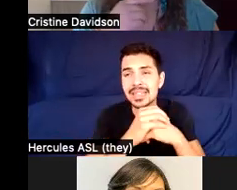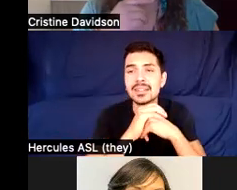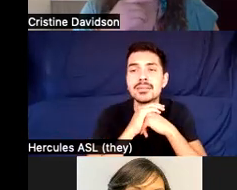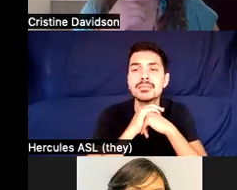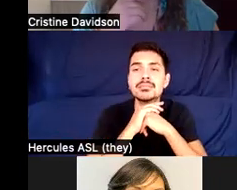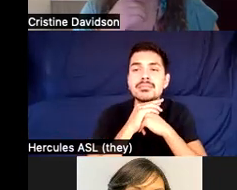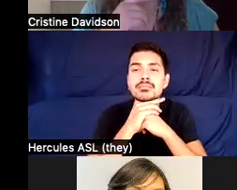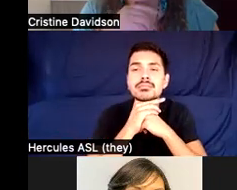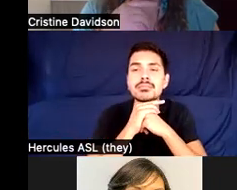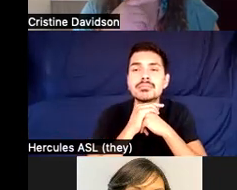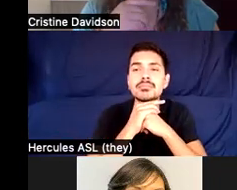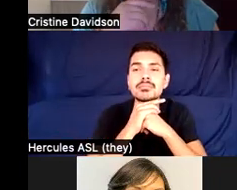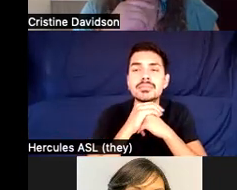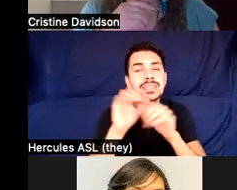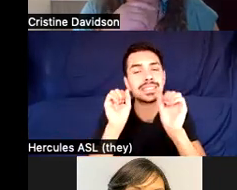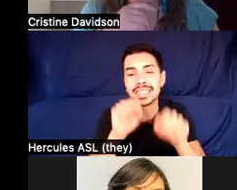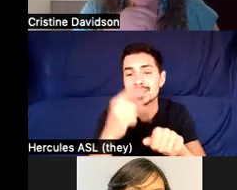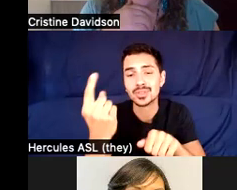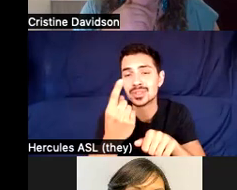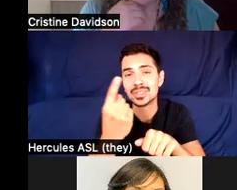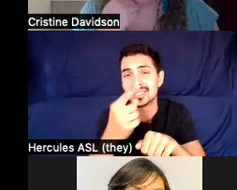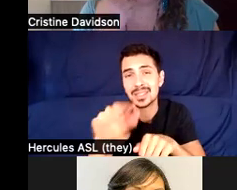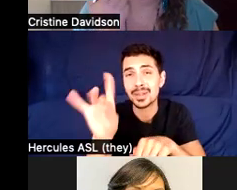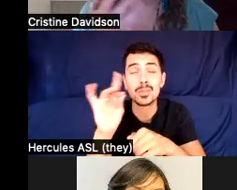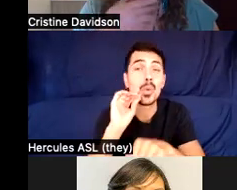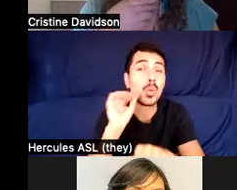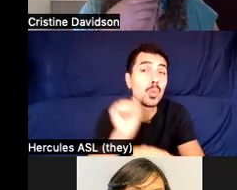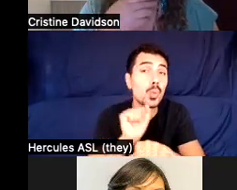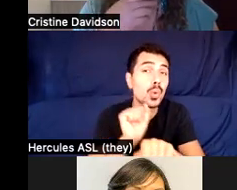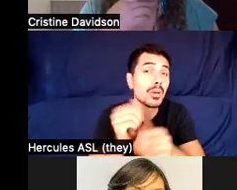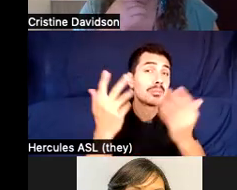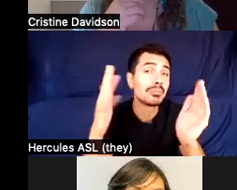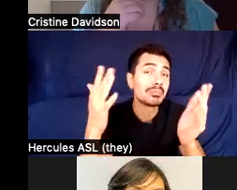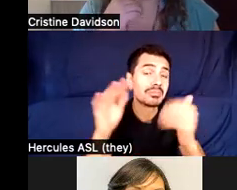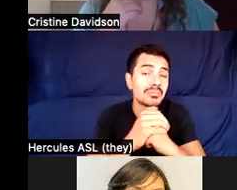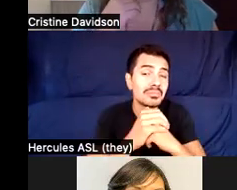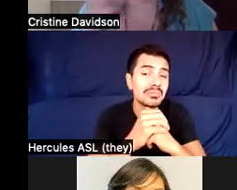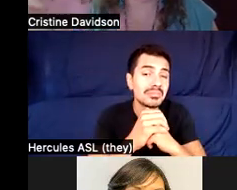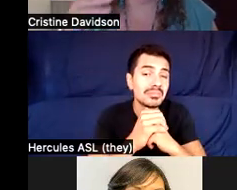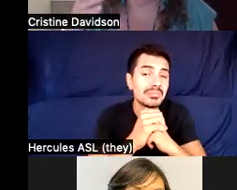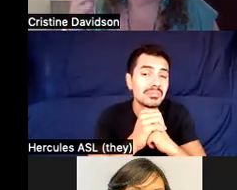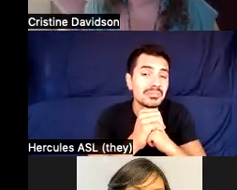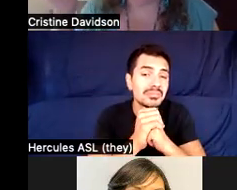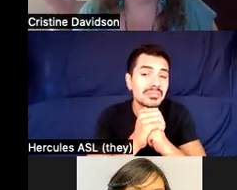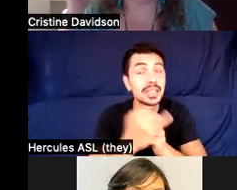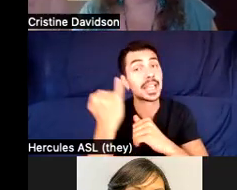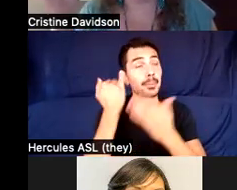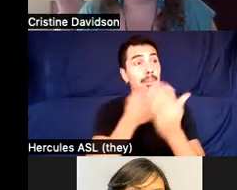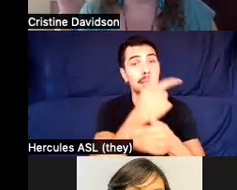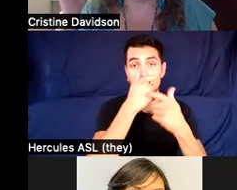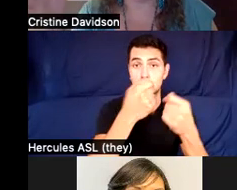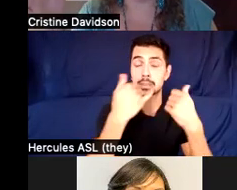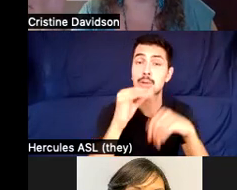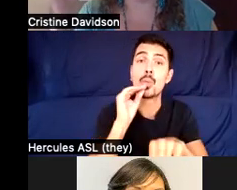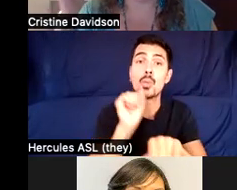Can we just get your homework? Can we pick up your homework? So, if you're interested in doing that, right? Because what Becky was saying, that some people need